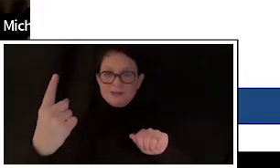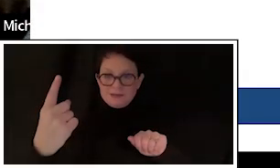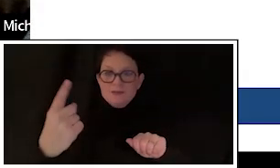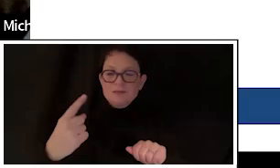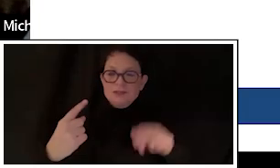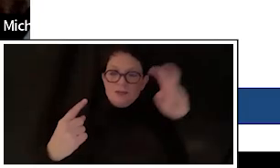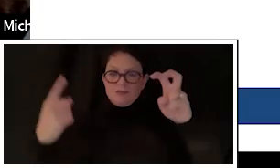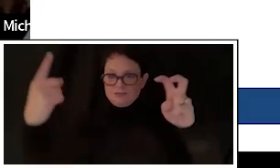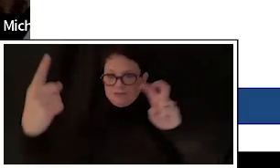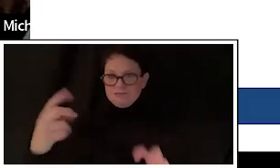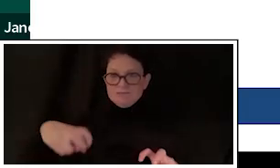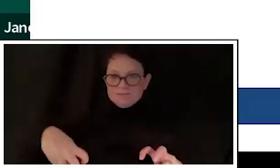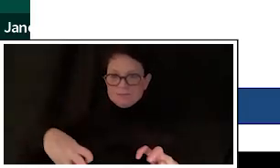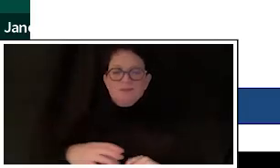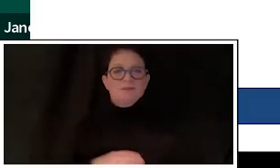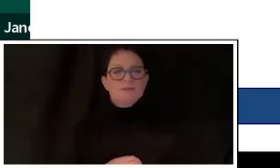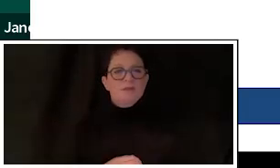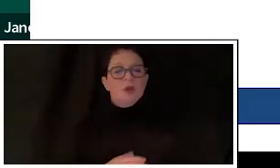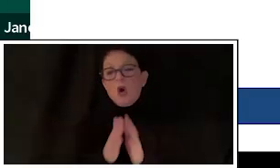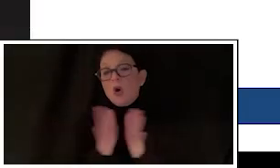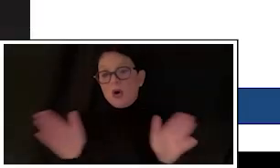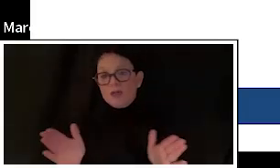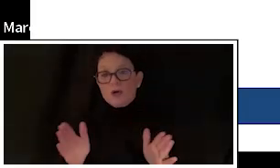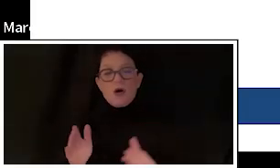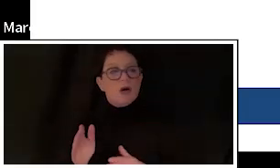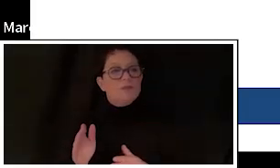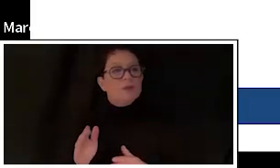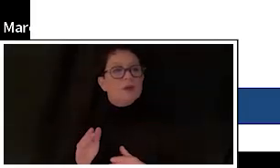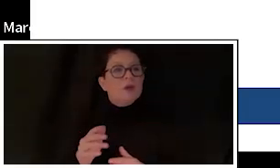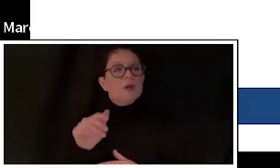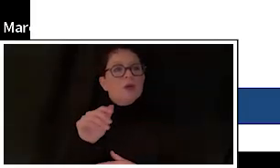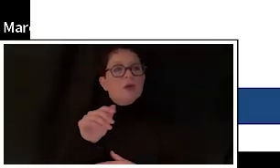pieces. So overall,